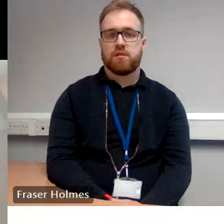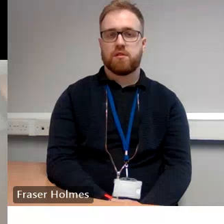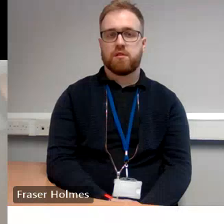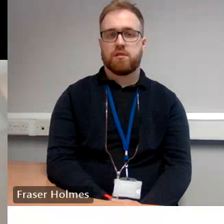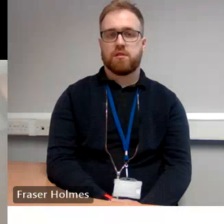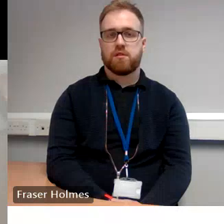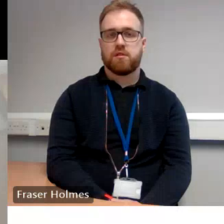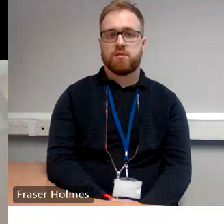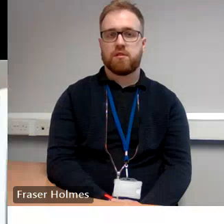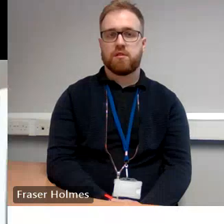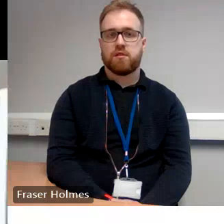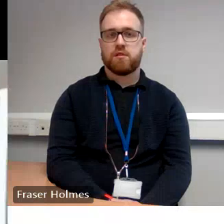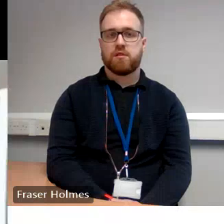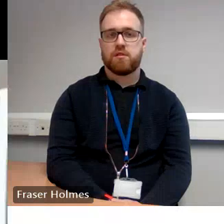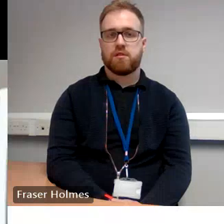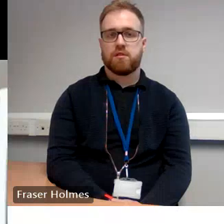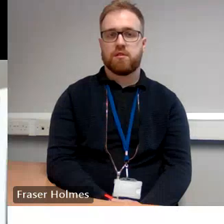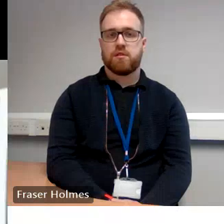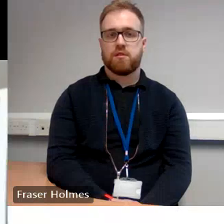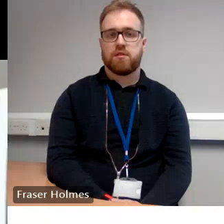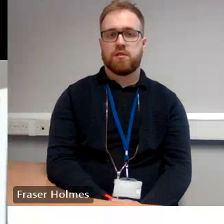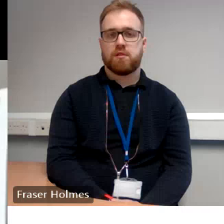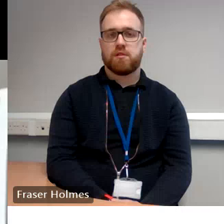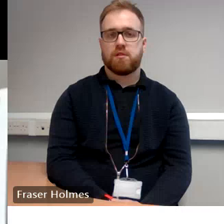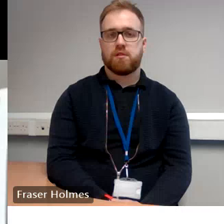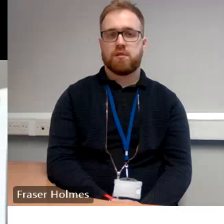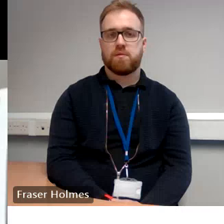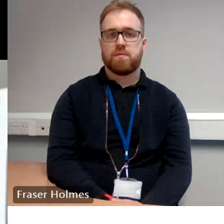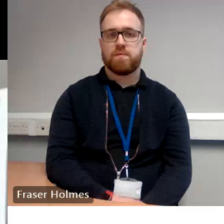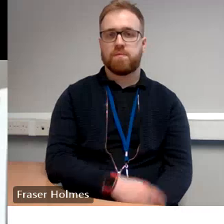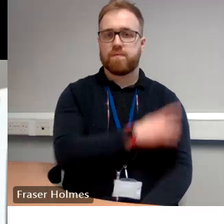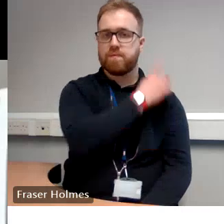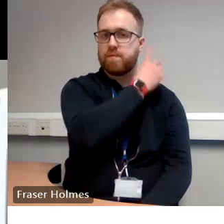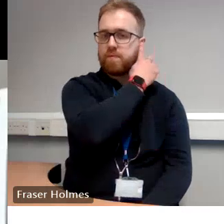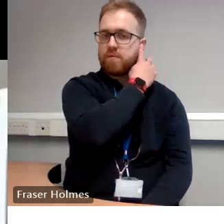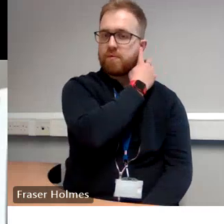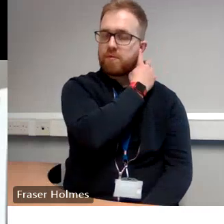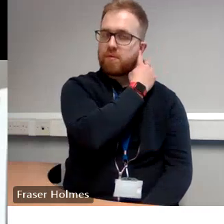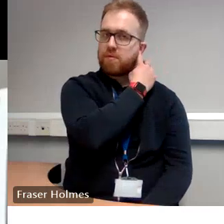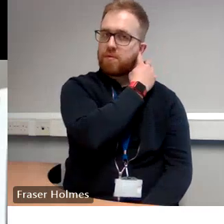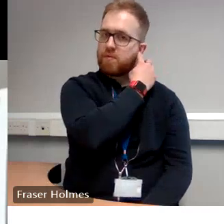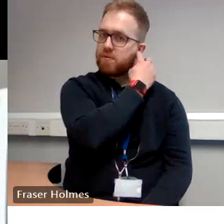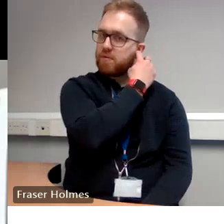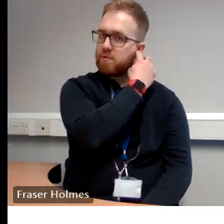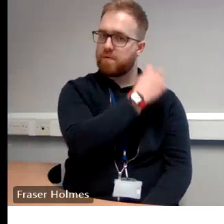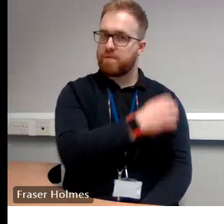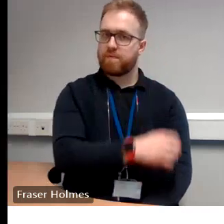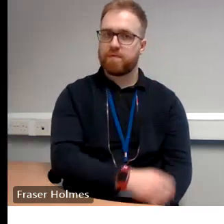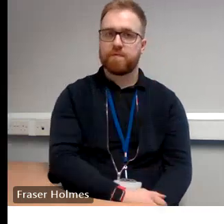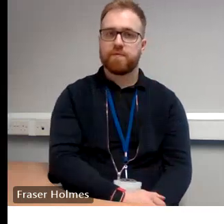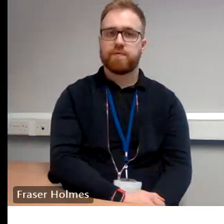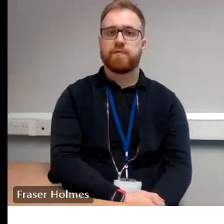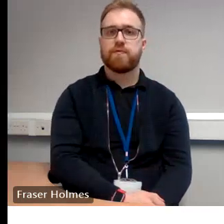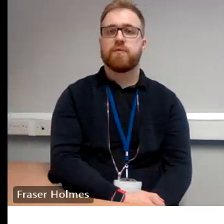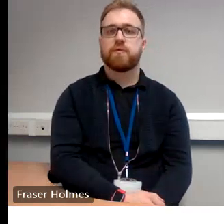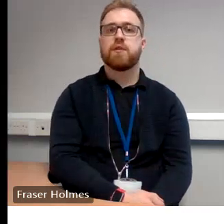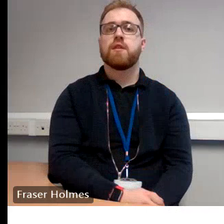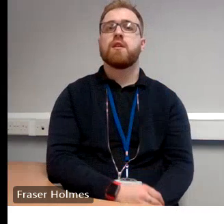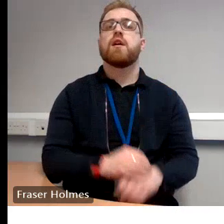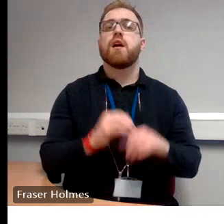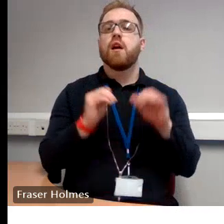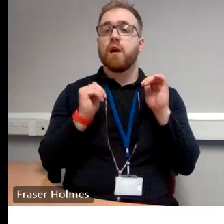financially stable. It's linking them in to other community services that are out there to improve the well-being of the whole community. Okay,